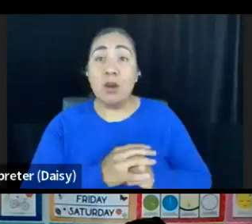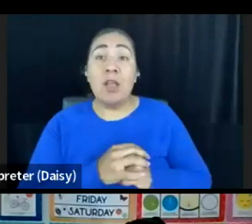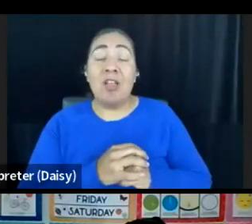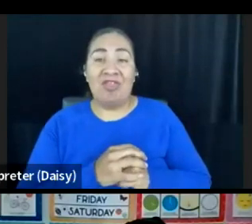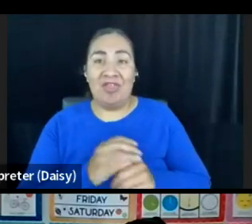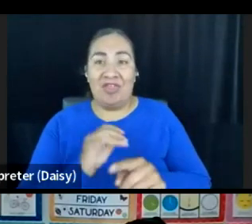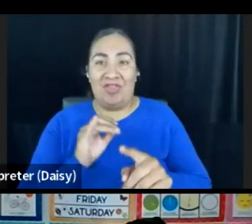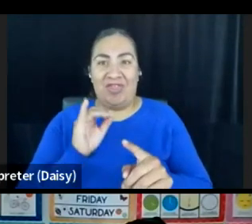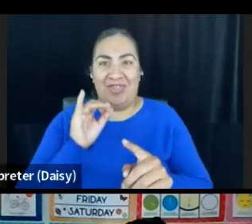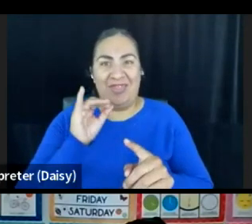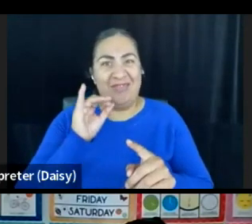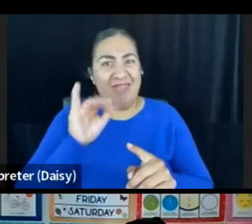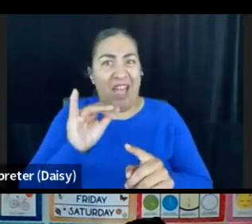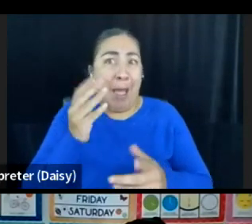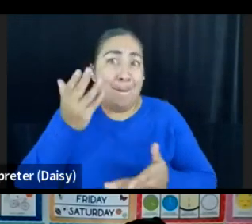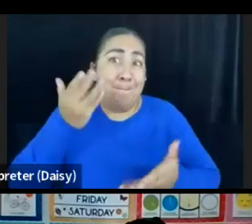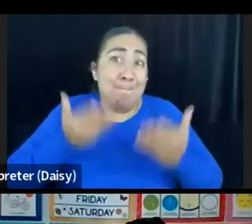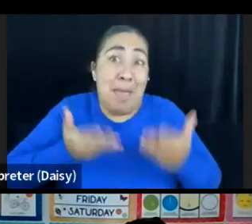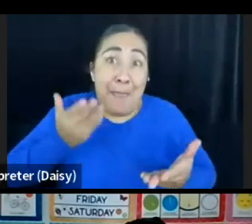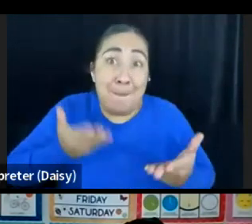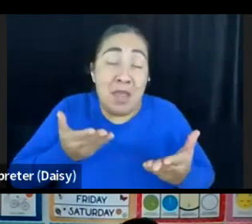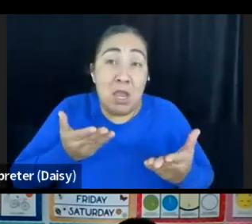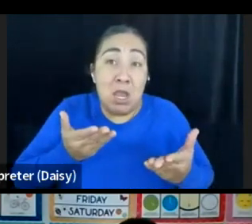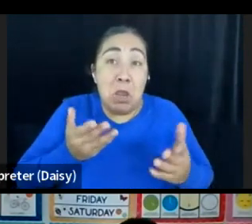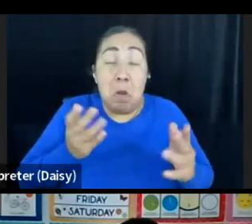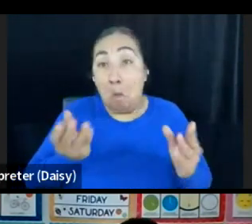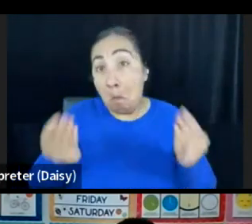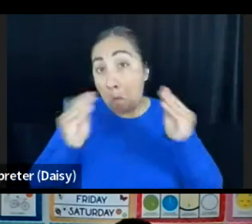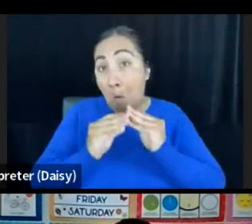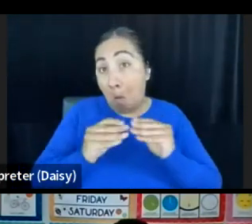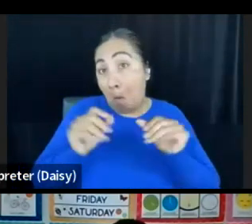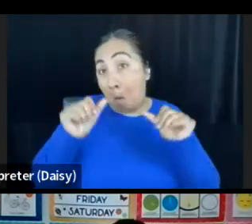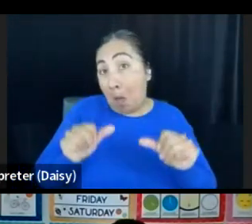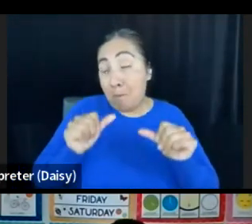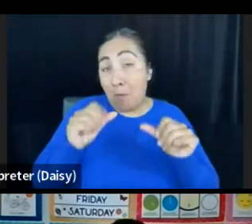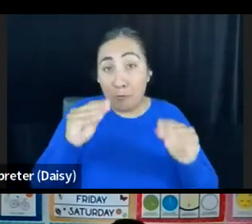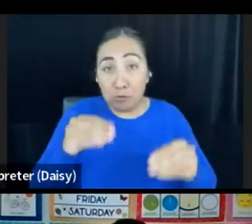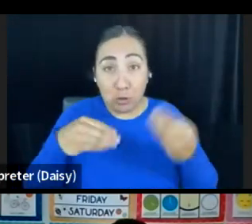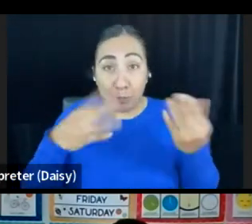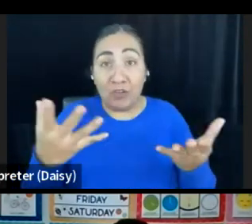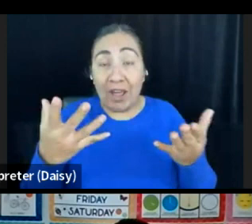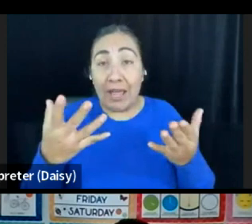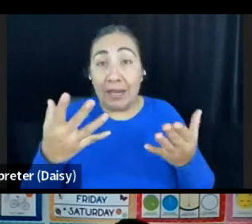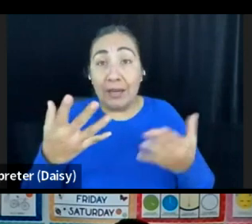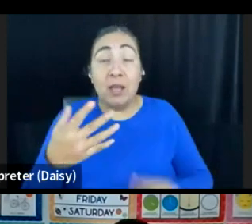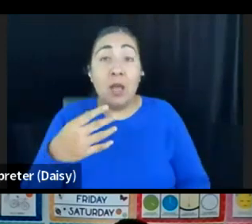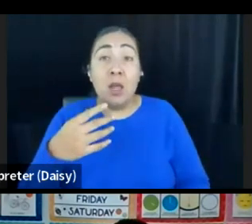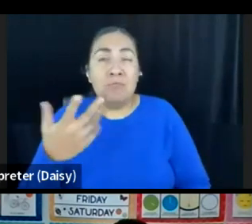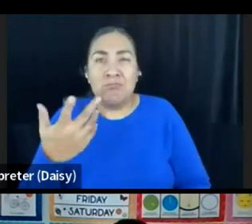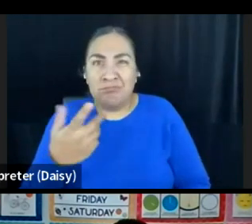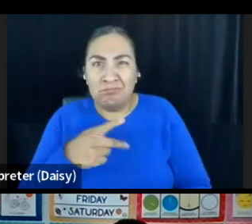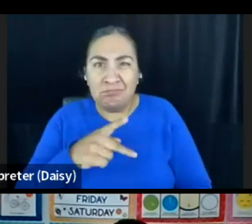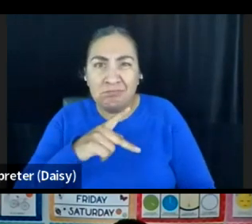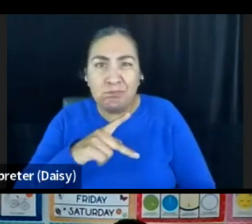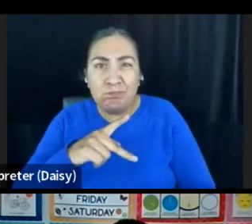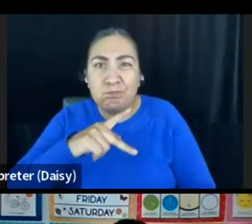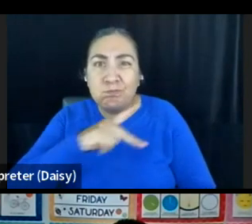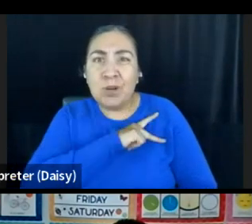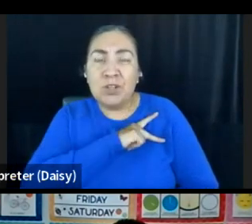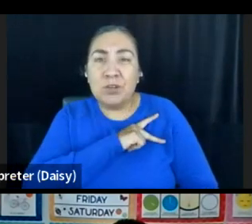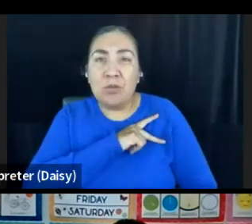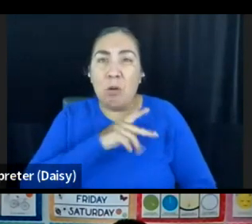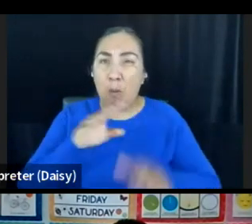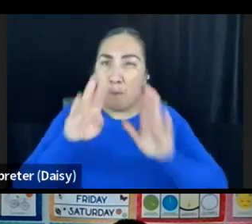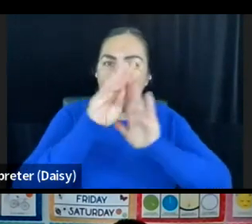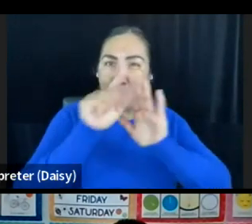to that might be more able to provide the personal background experience that would make